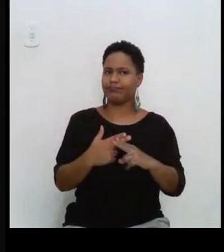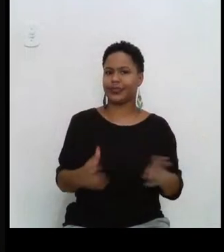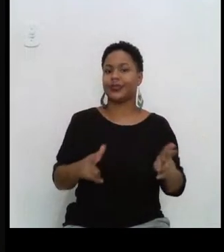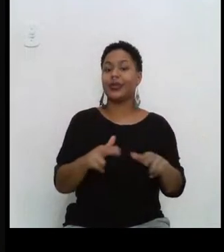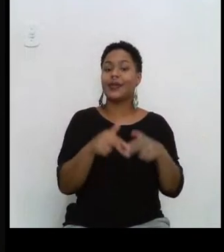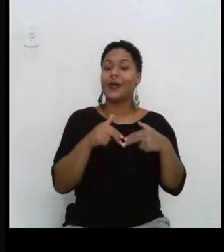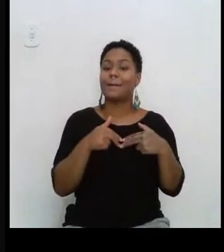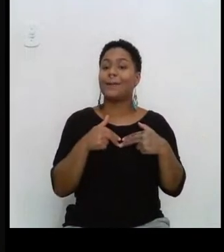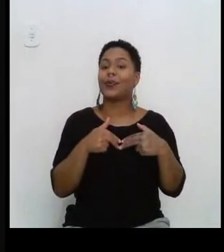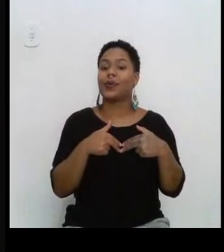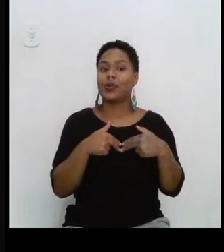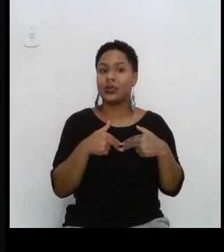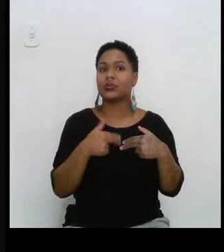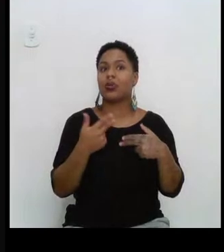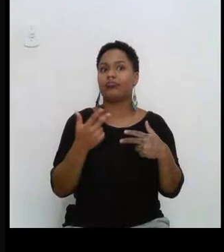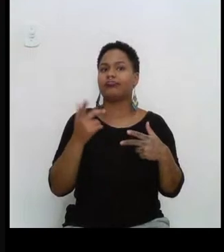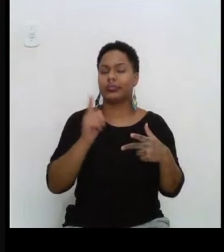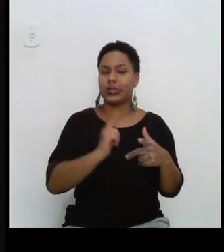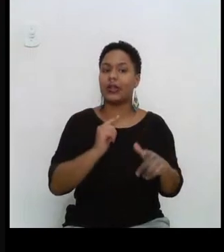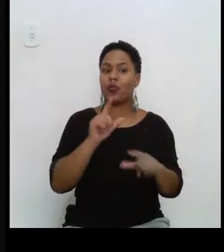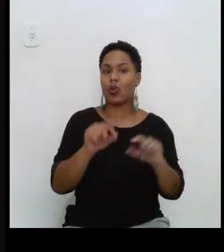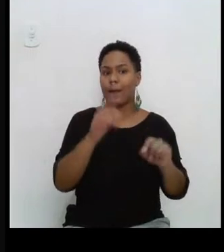past and